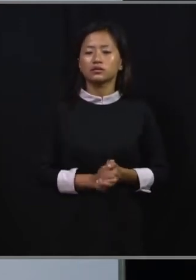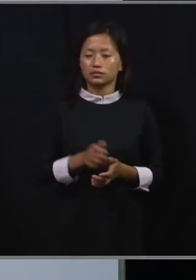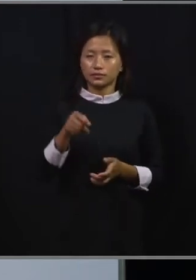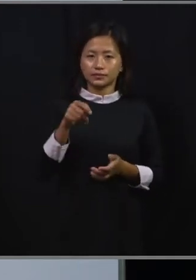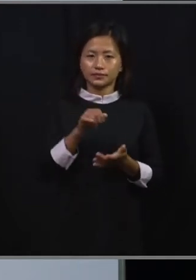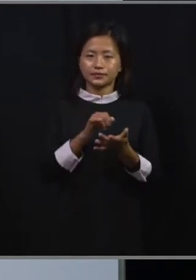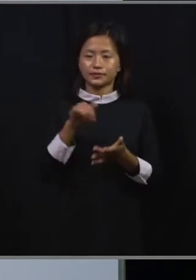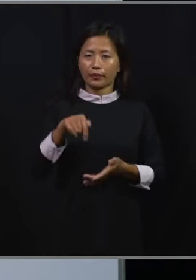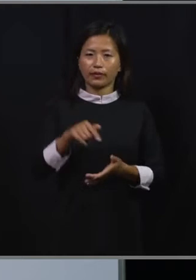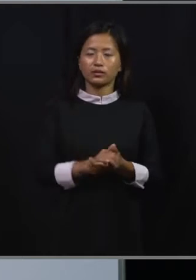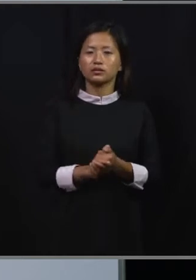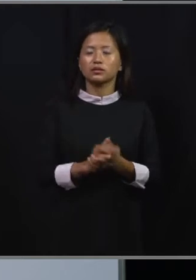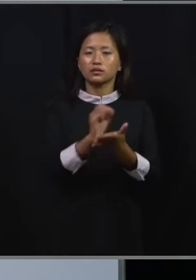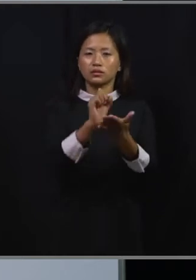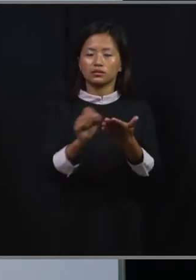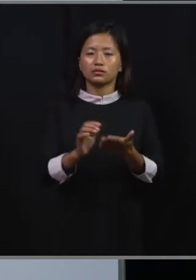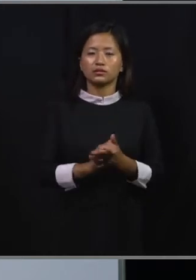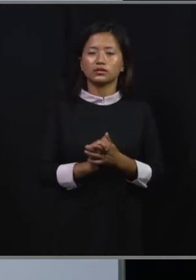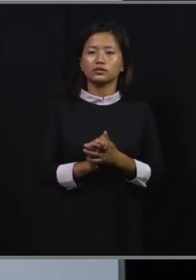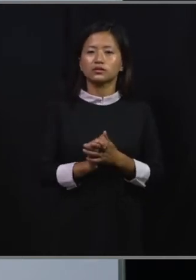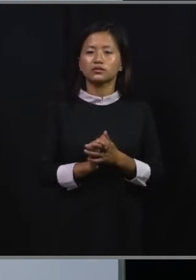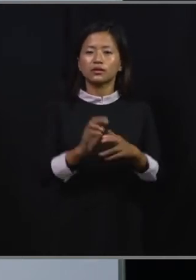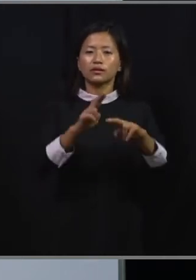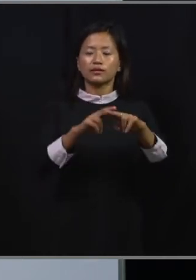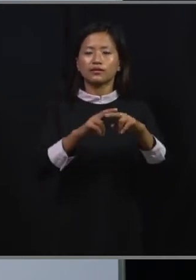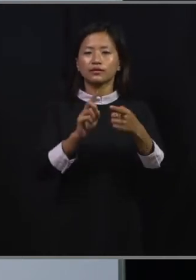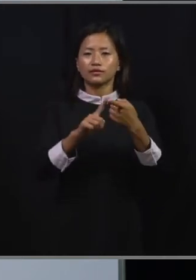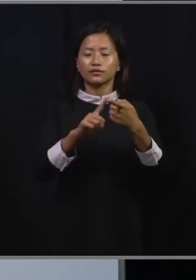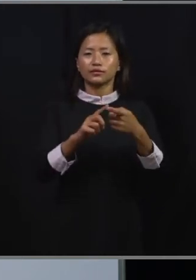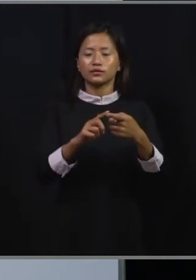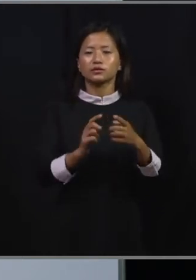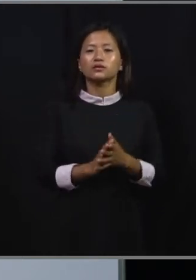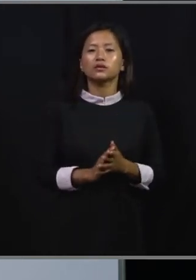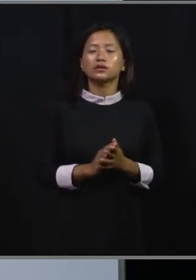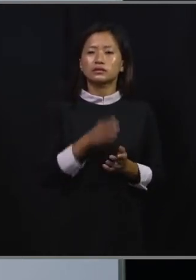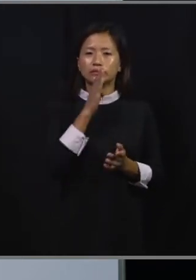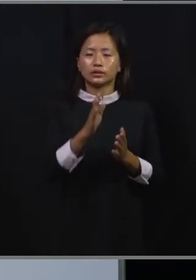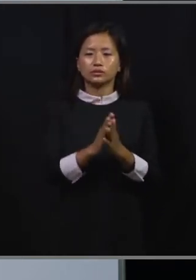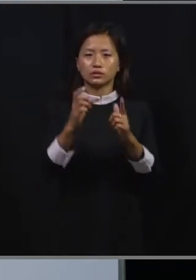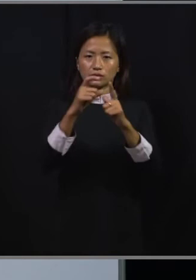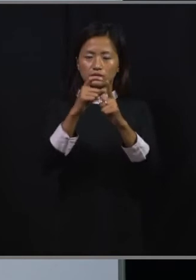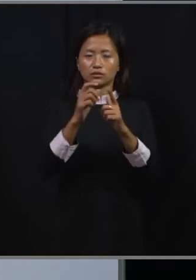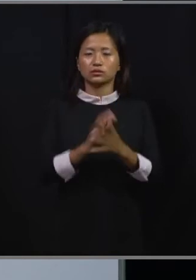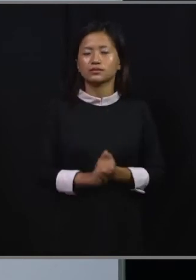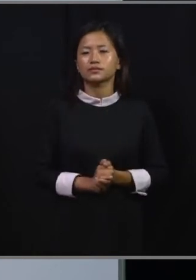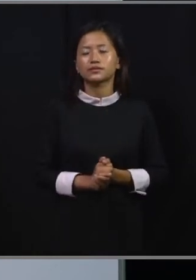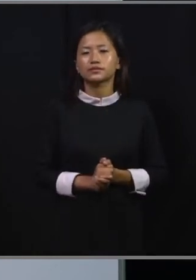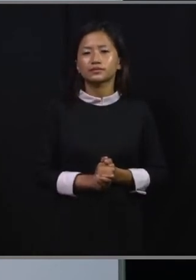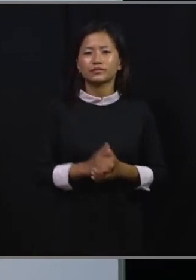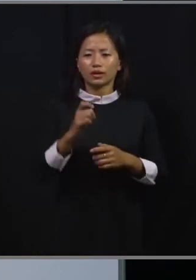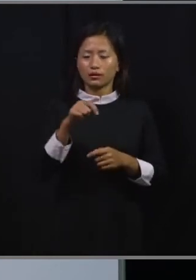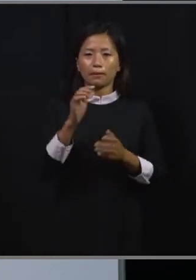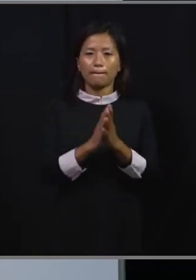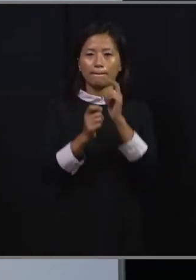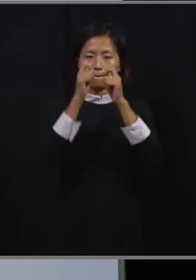be what? We can write this is what? F E, and this becomes D. Okay, this is the expression